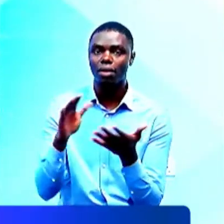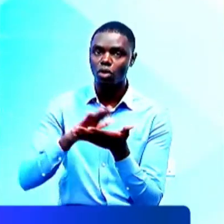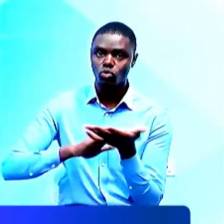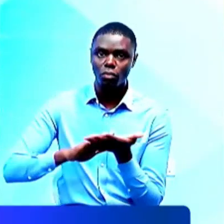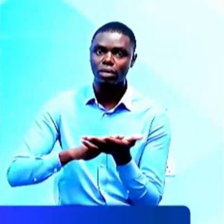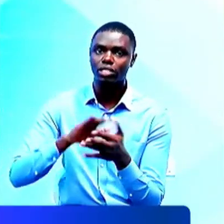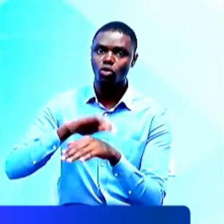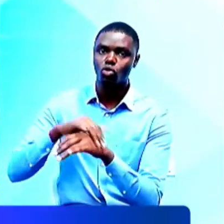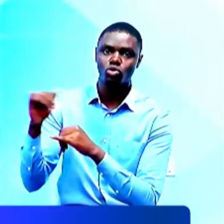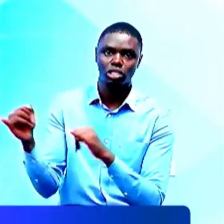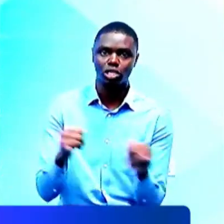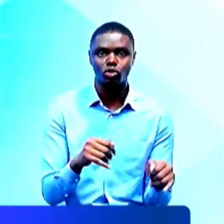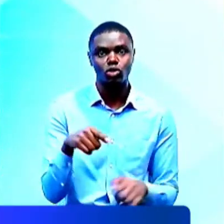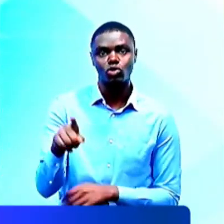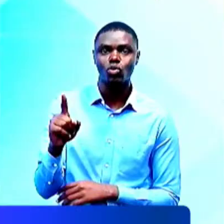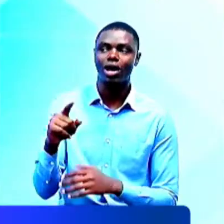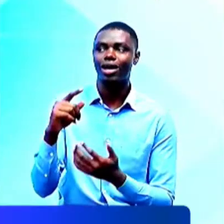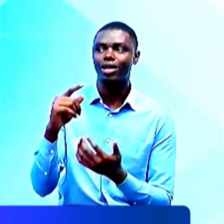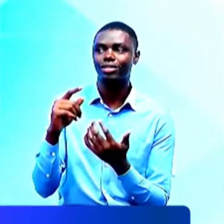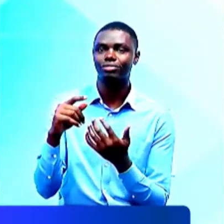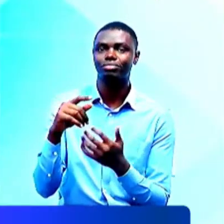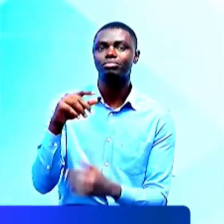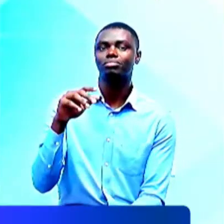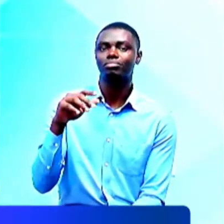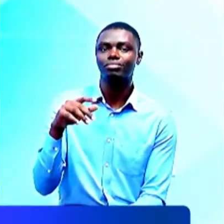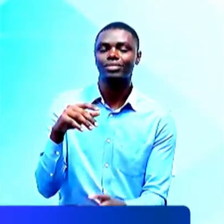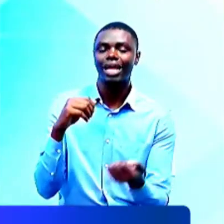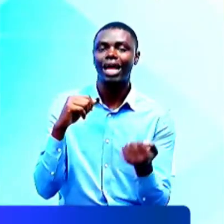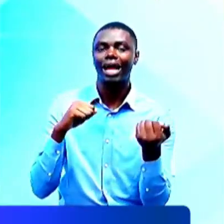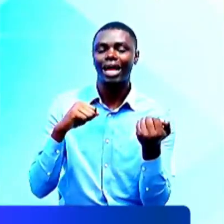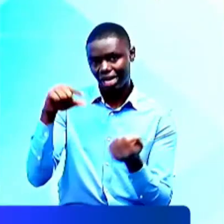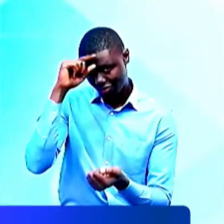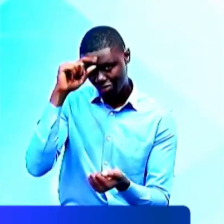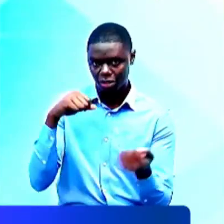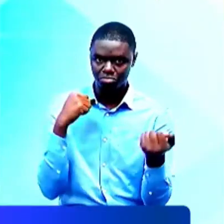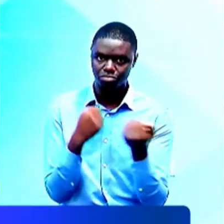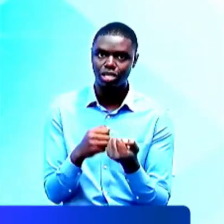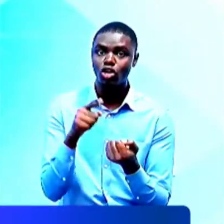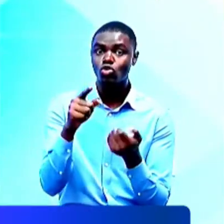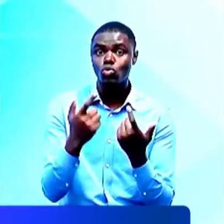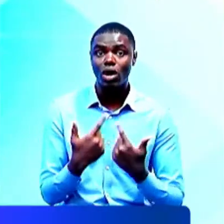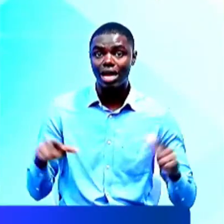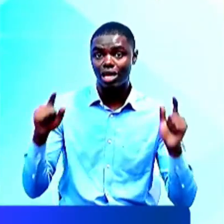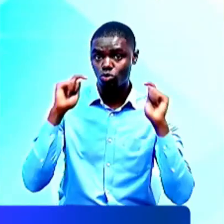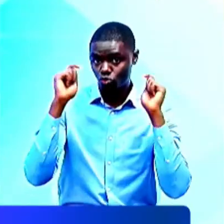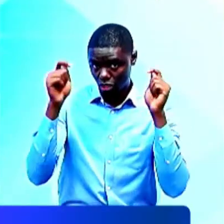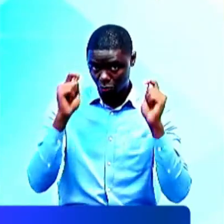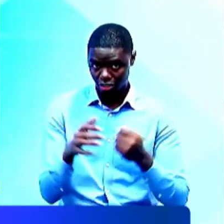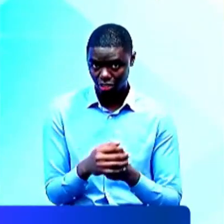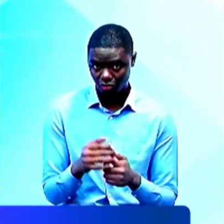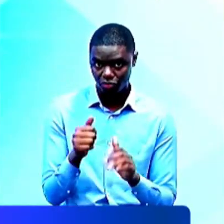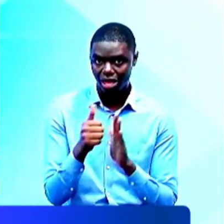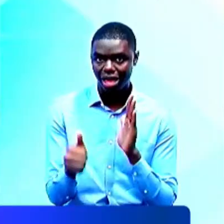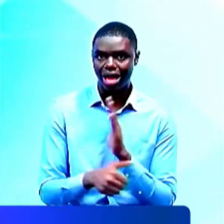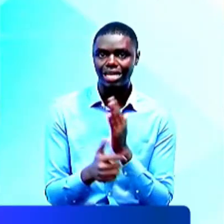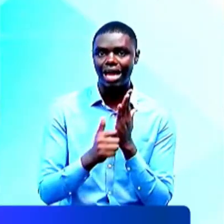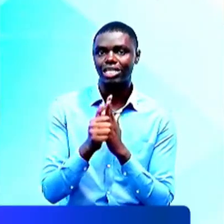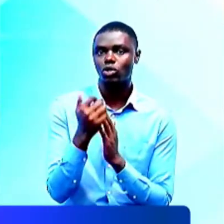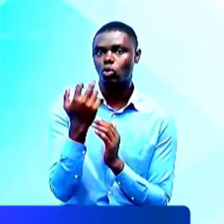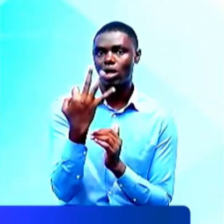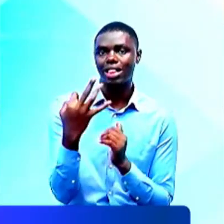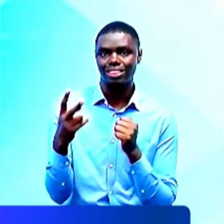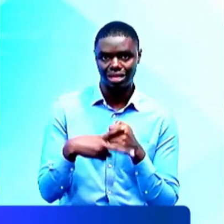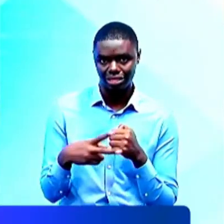introduction, that you are a poster boy of the government? You are allowed to demonstrate, yes, under Article 37. Yes.